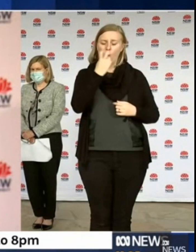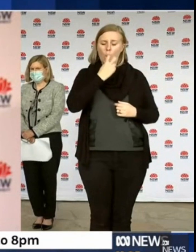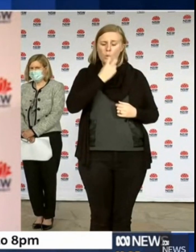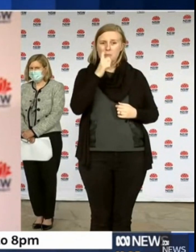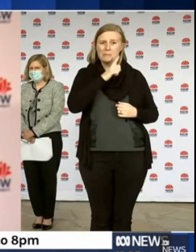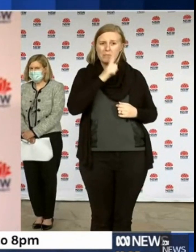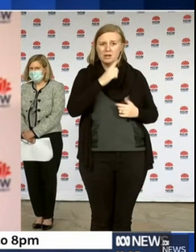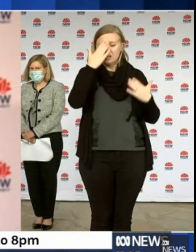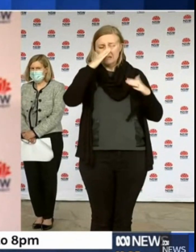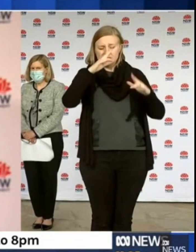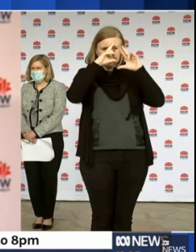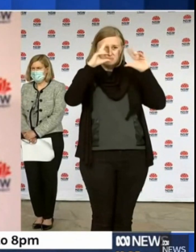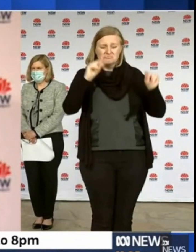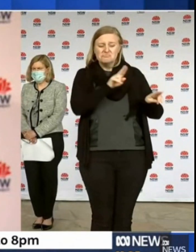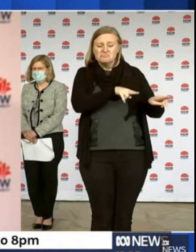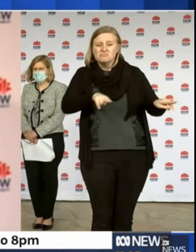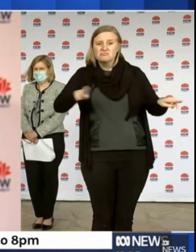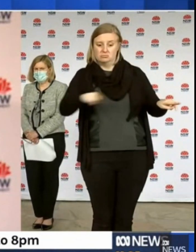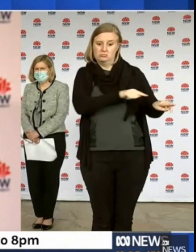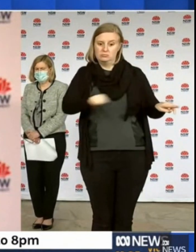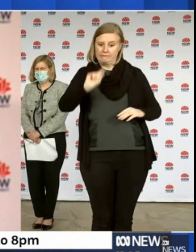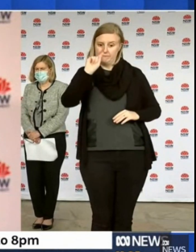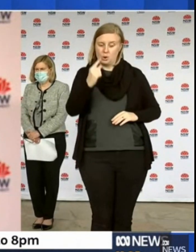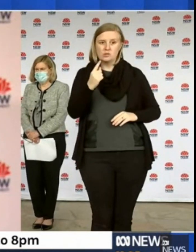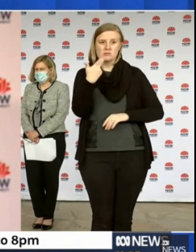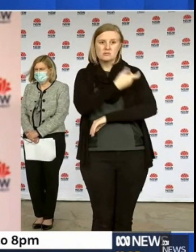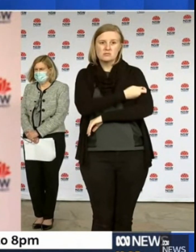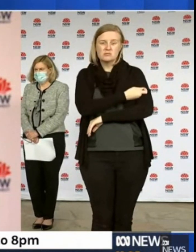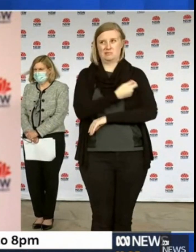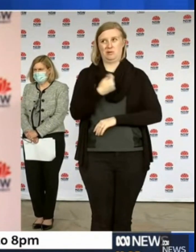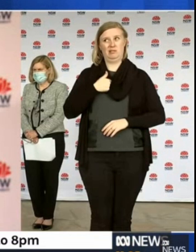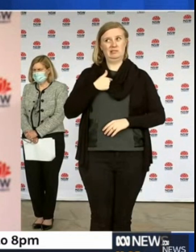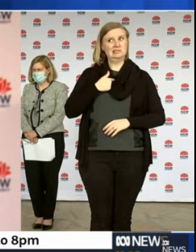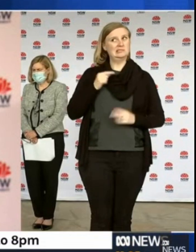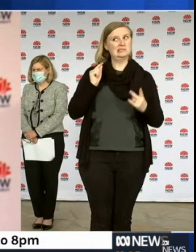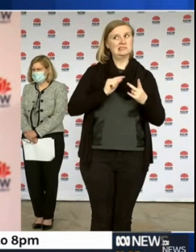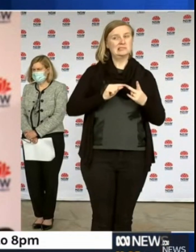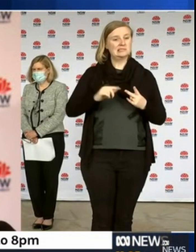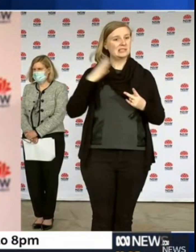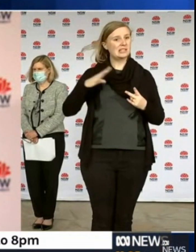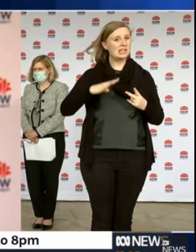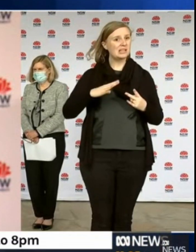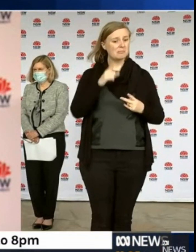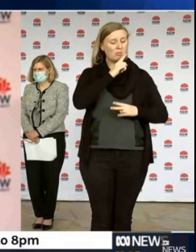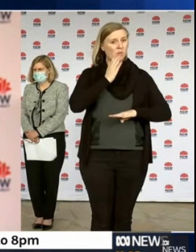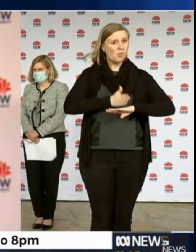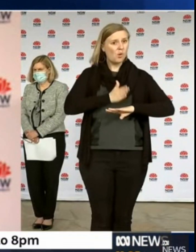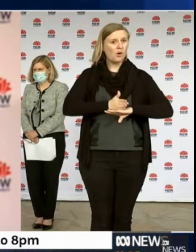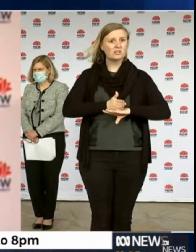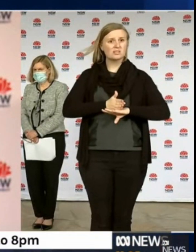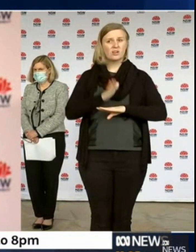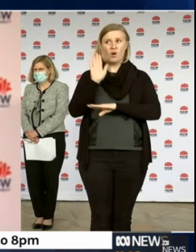given we continue to welcome so many people back through Sydney, I was also keen to make sure that extended. Now, what we can't